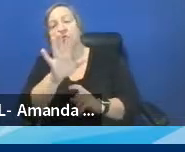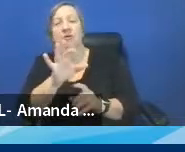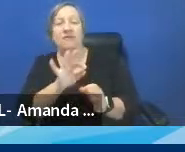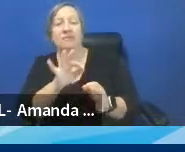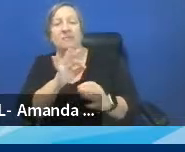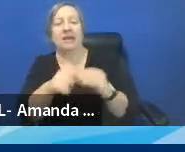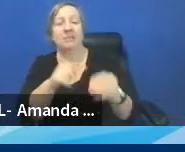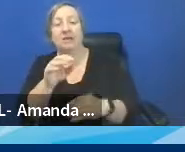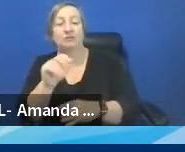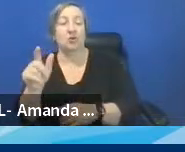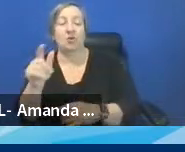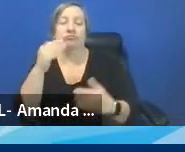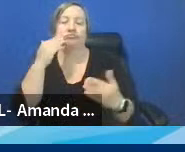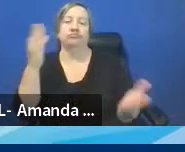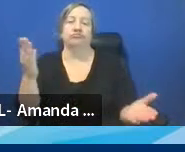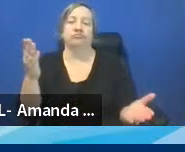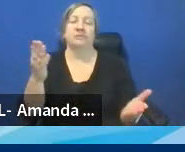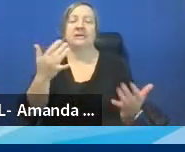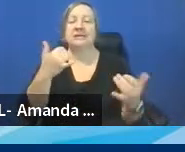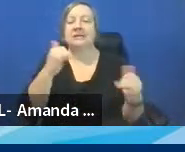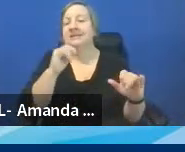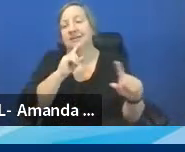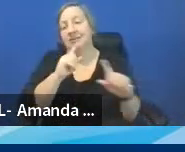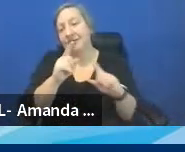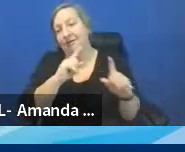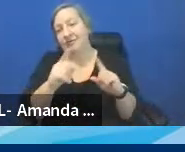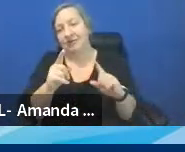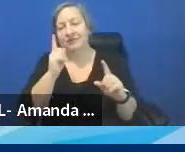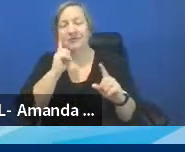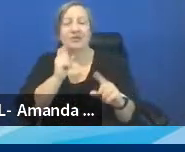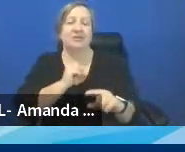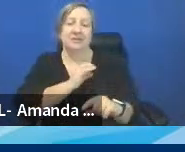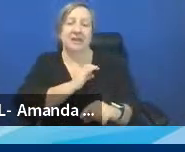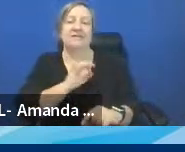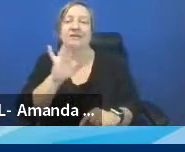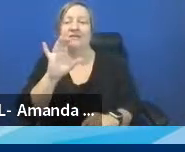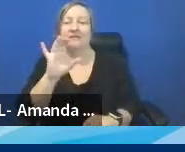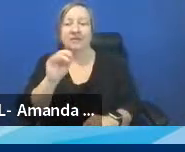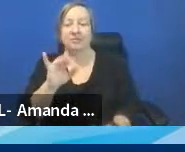it's still a conversation with the staff of the commission.